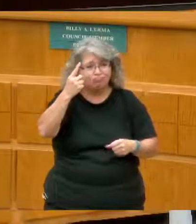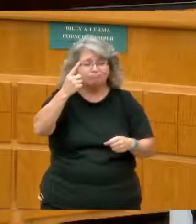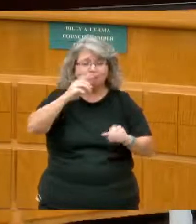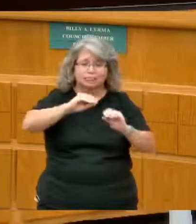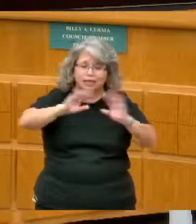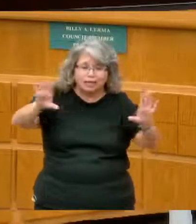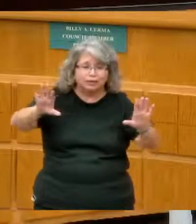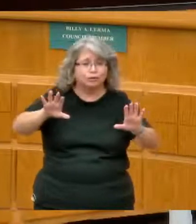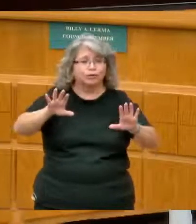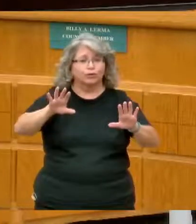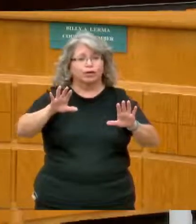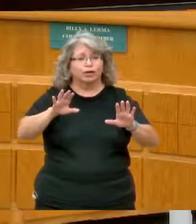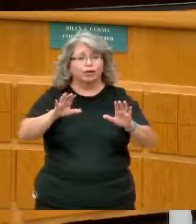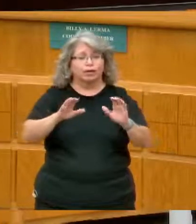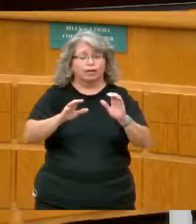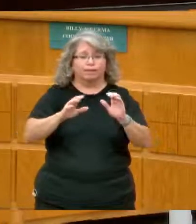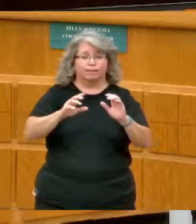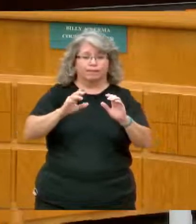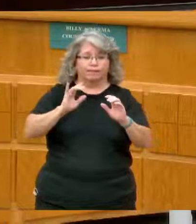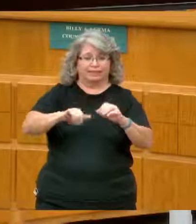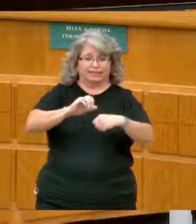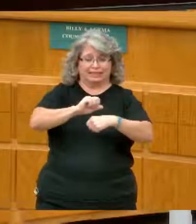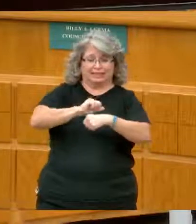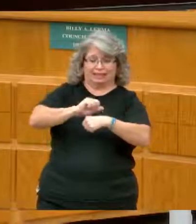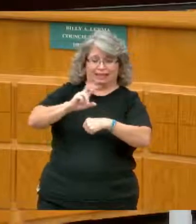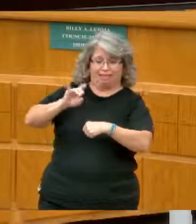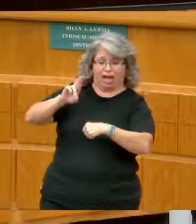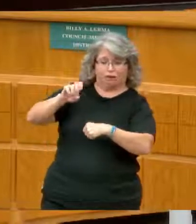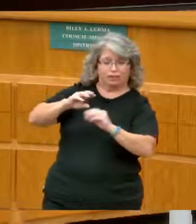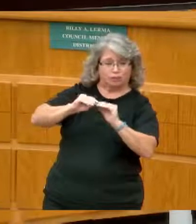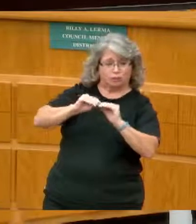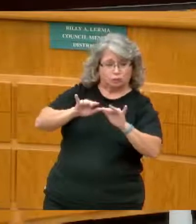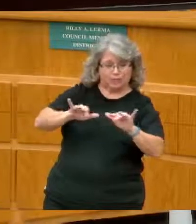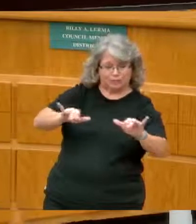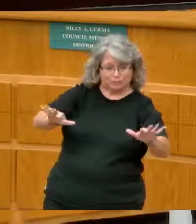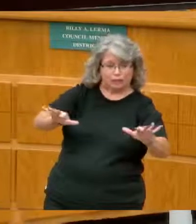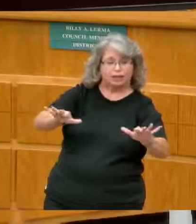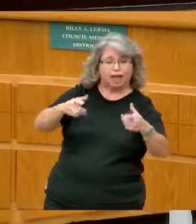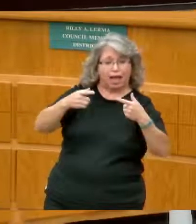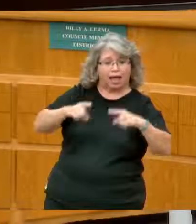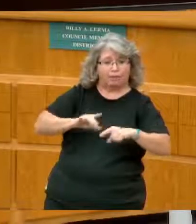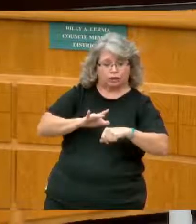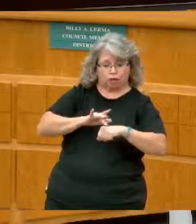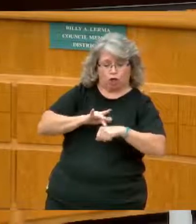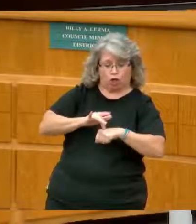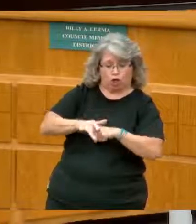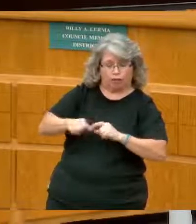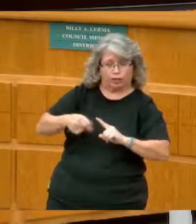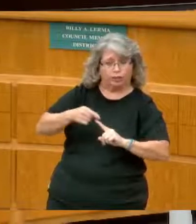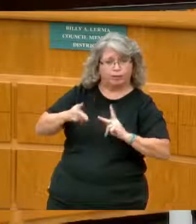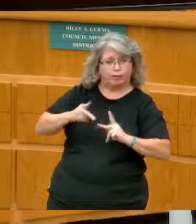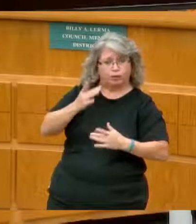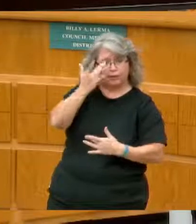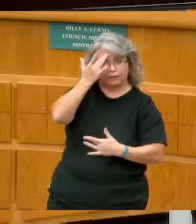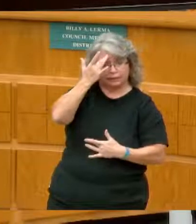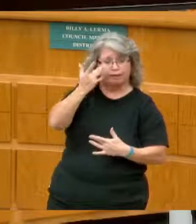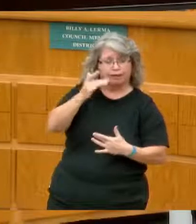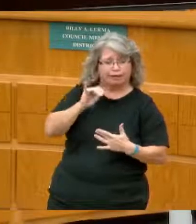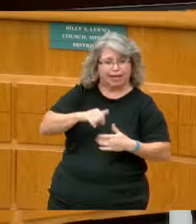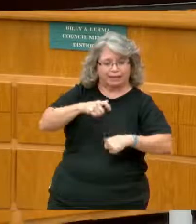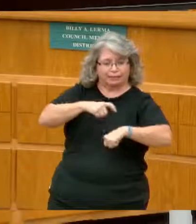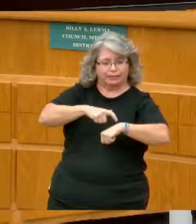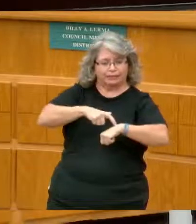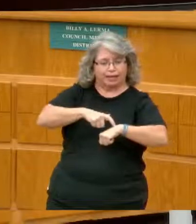virus transmission, according to the experts, occurs early in the course of illness. And so that's the time you really want to be